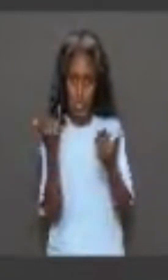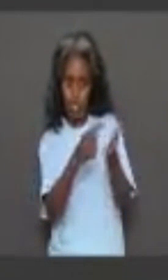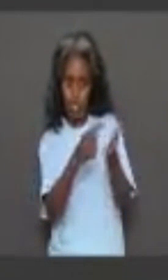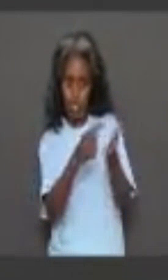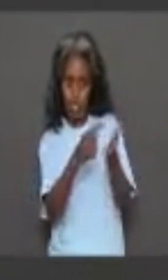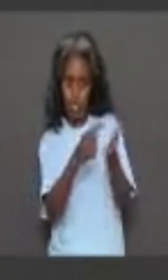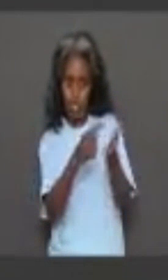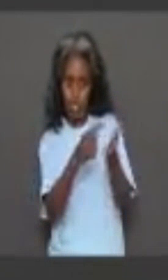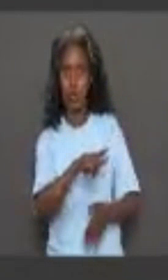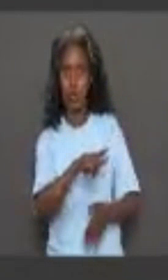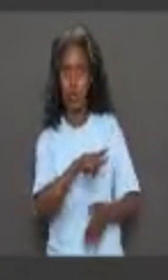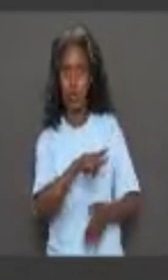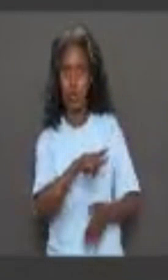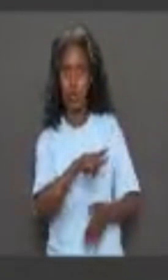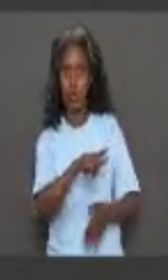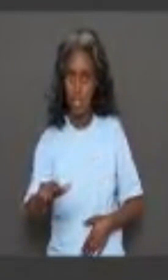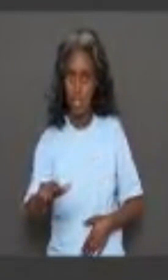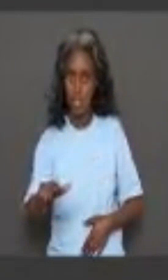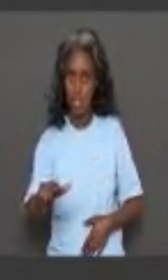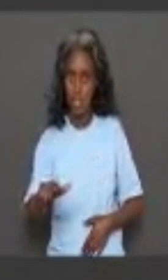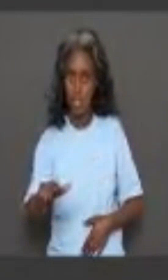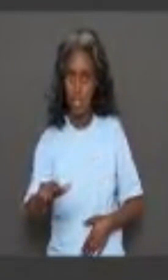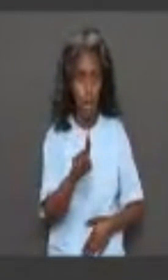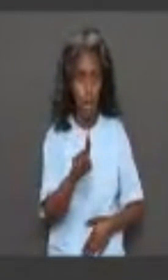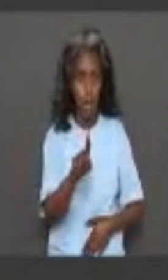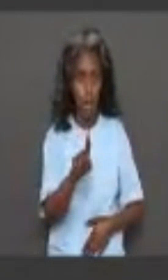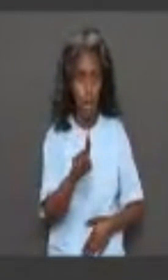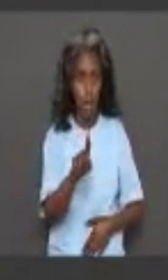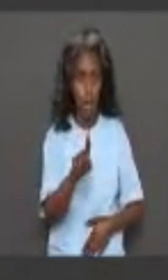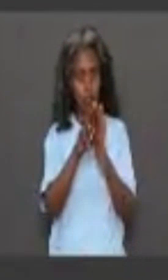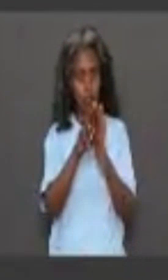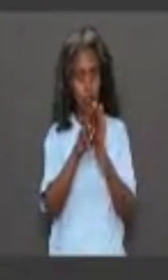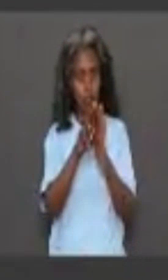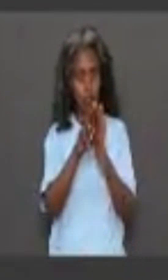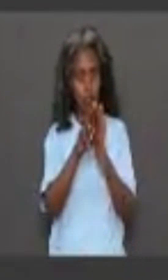line that is 1 unit long.